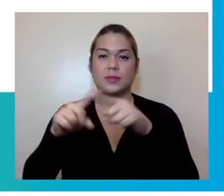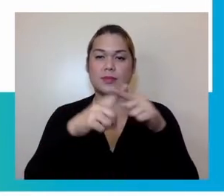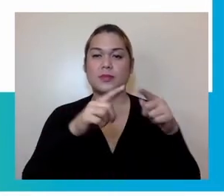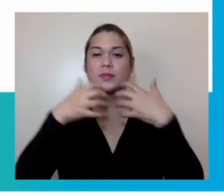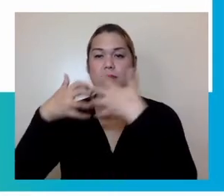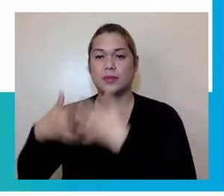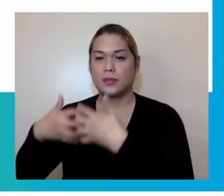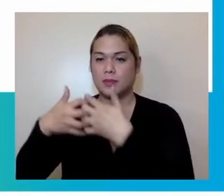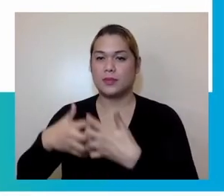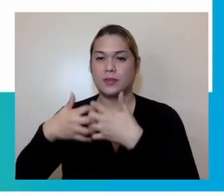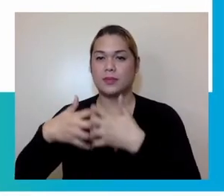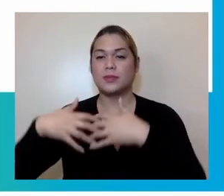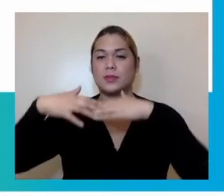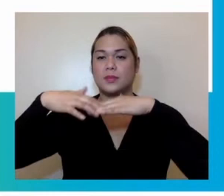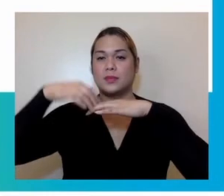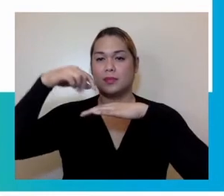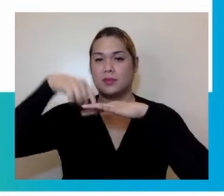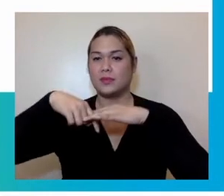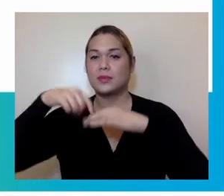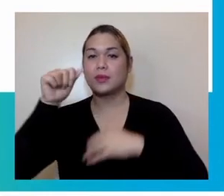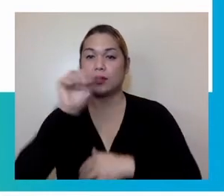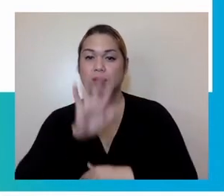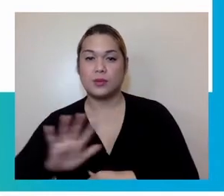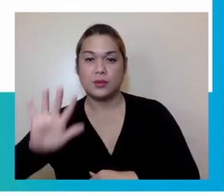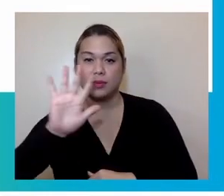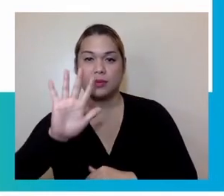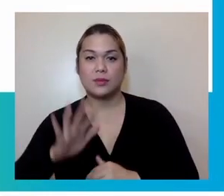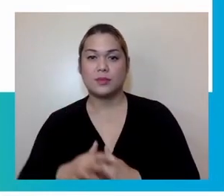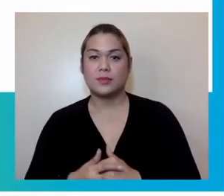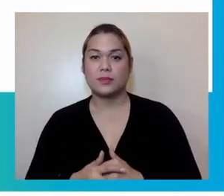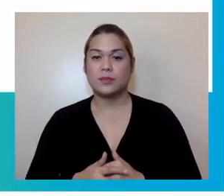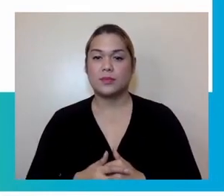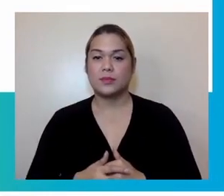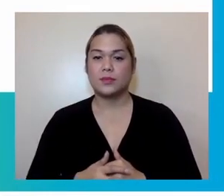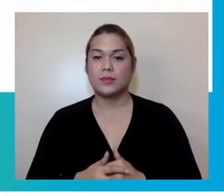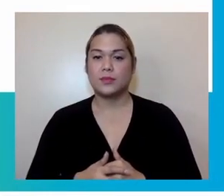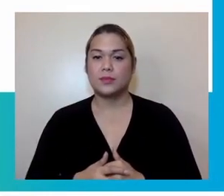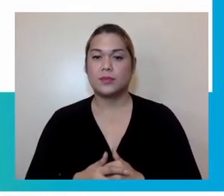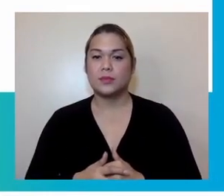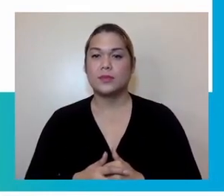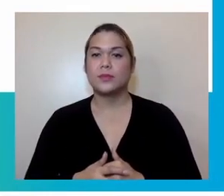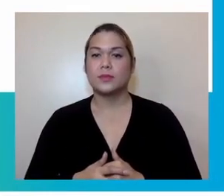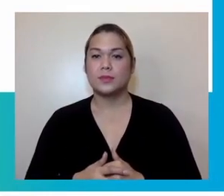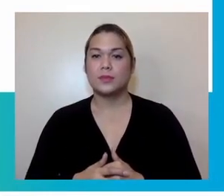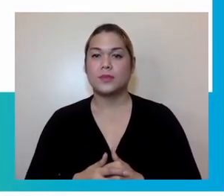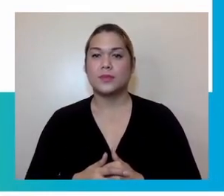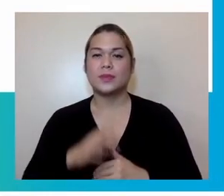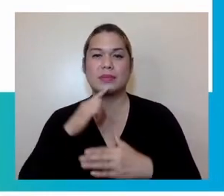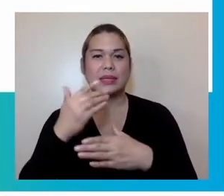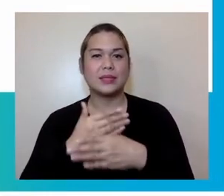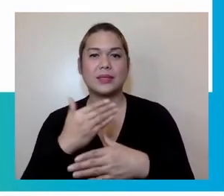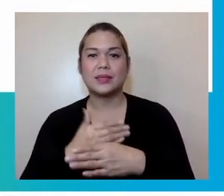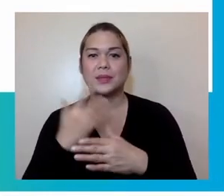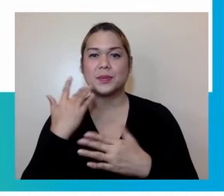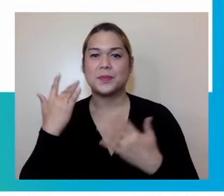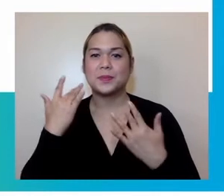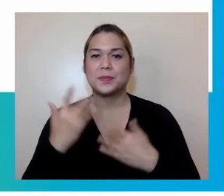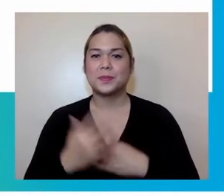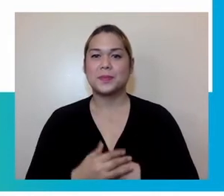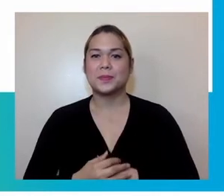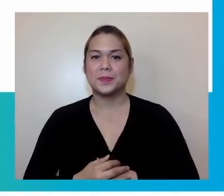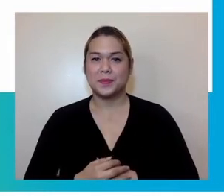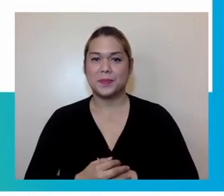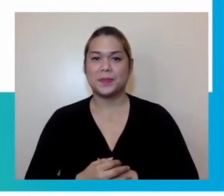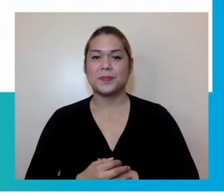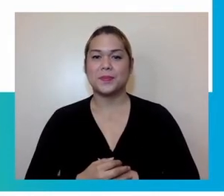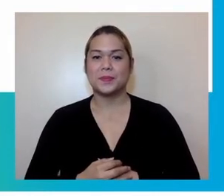of local communities and environment, none of which is being compensated or set up. This project effectively undermines global efforts